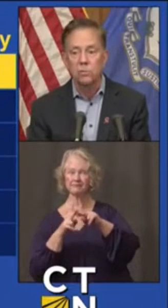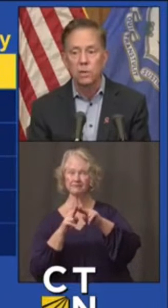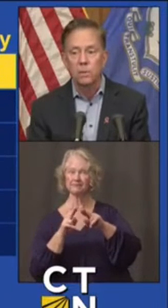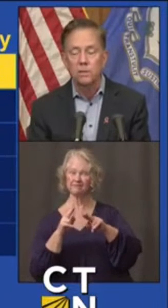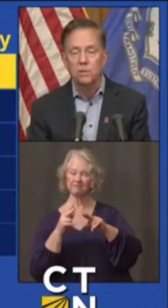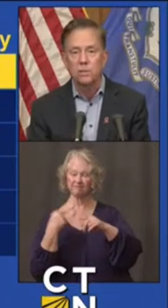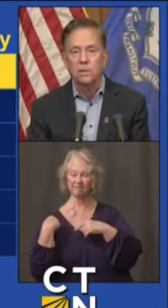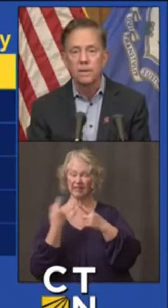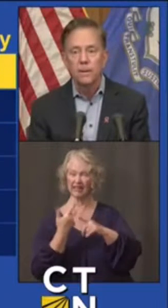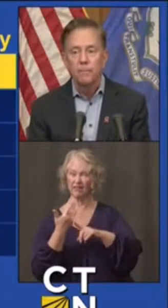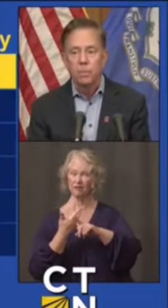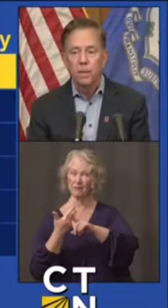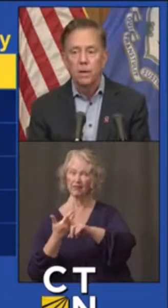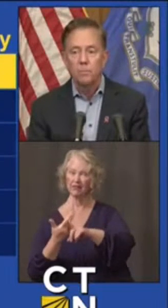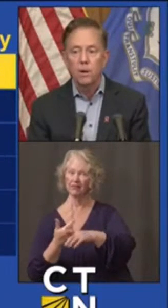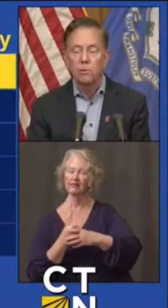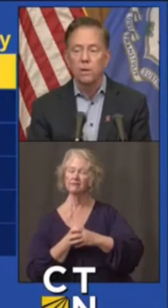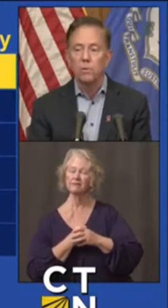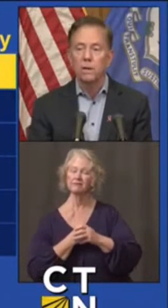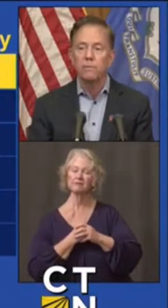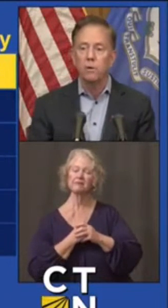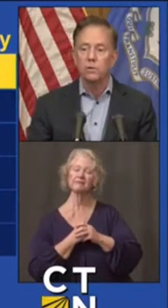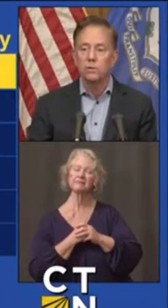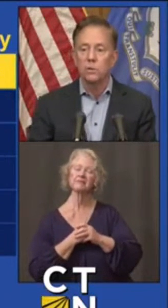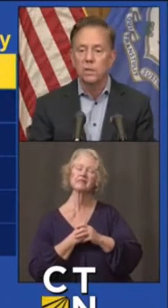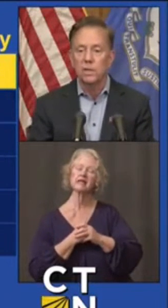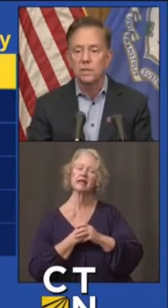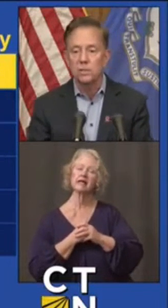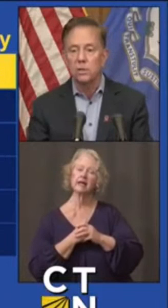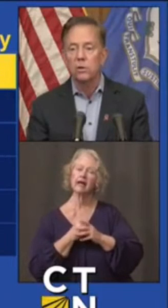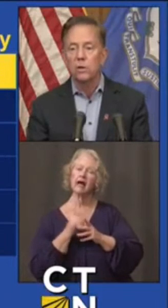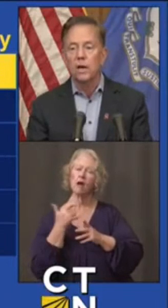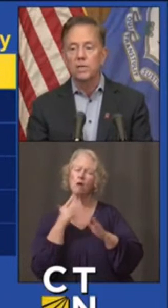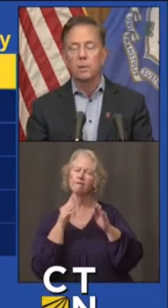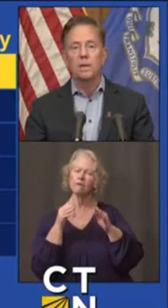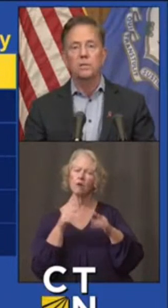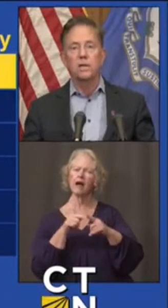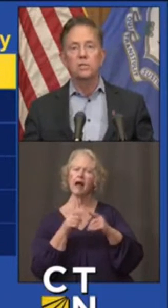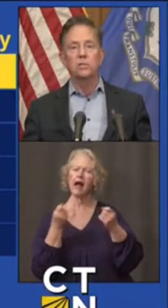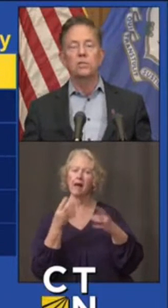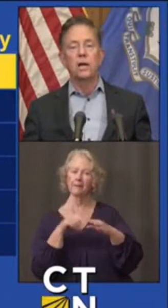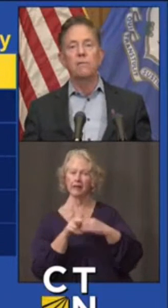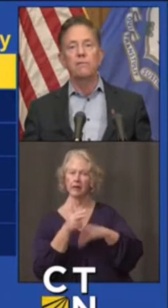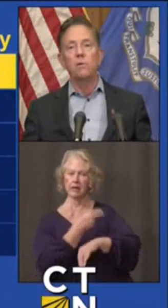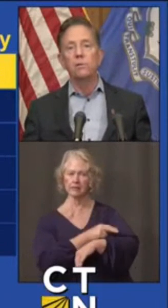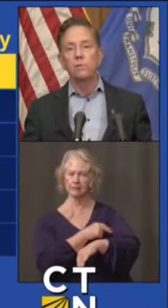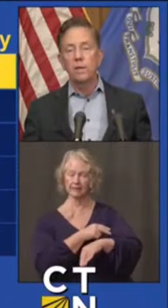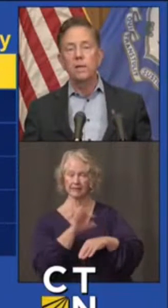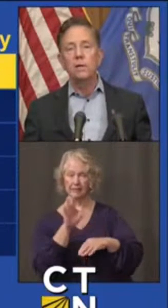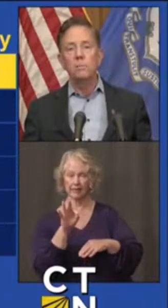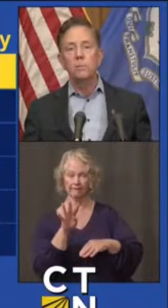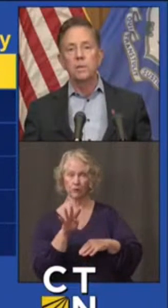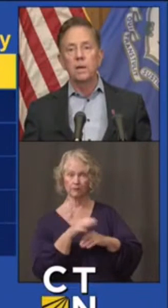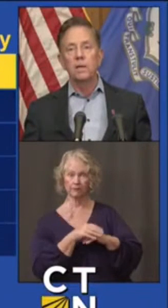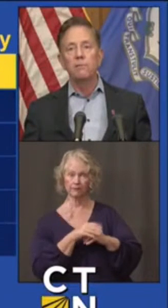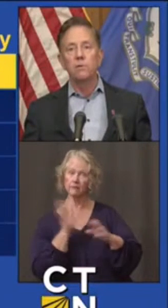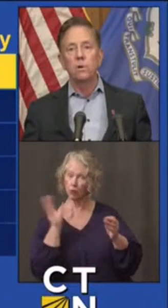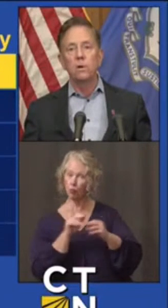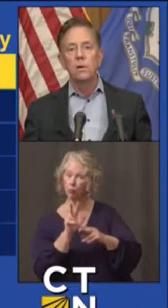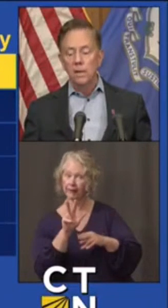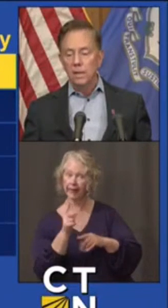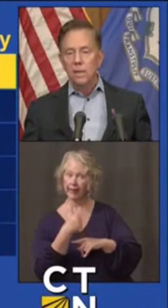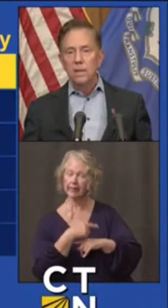3 months. Number I really want to focus on is current hospitalizations, 94. 3-day number, but